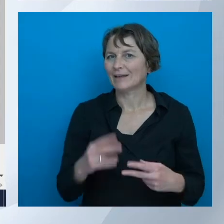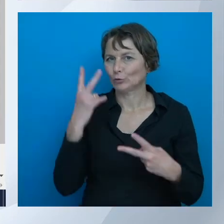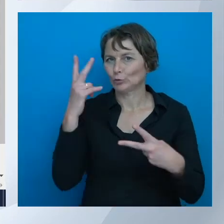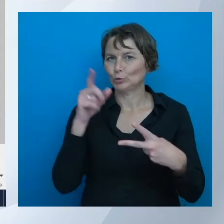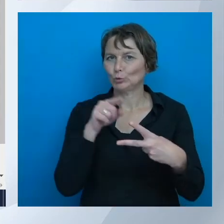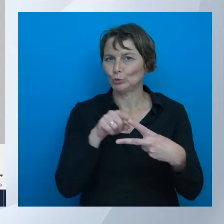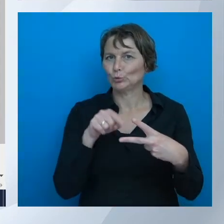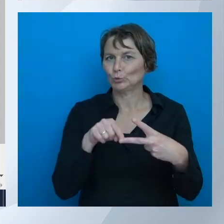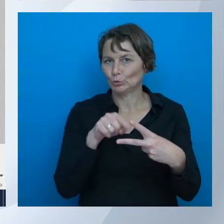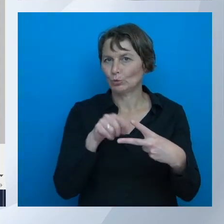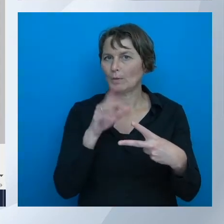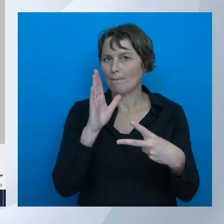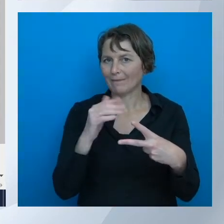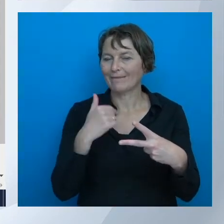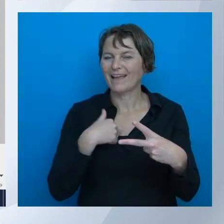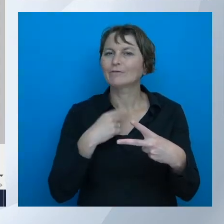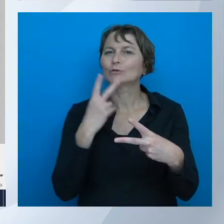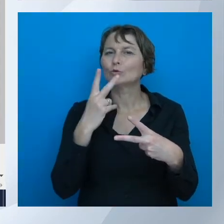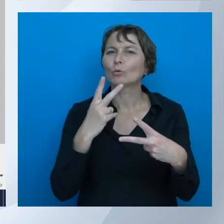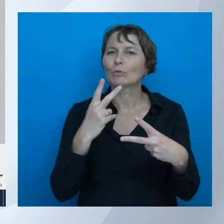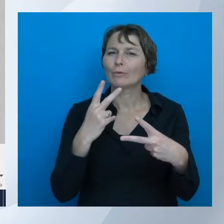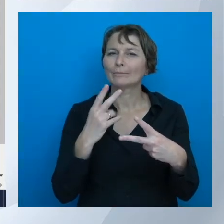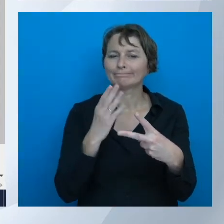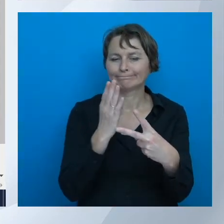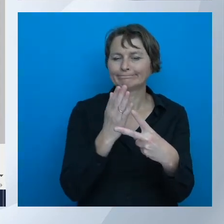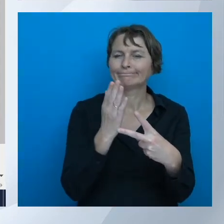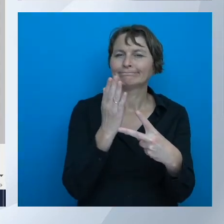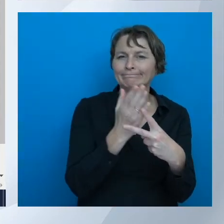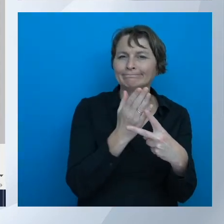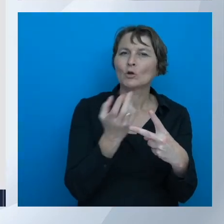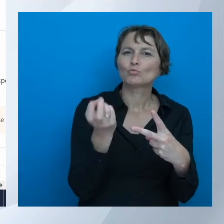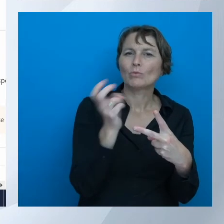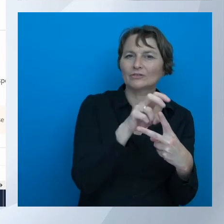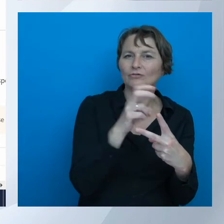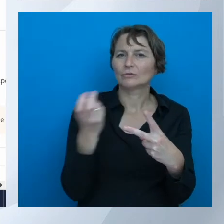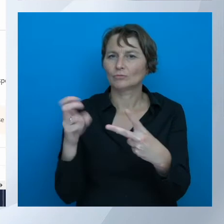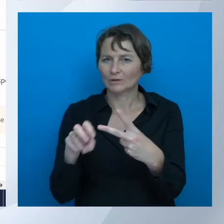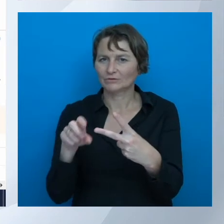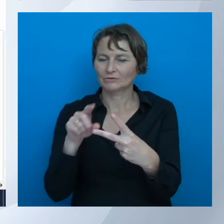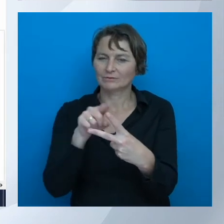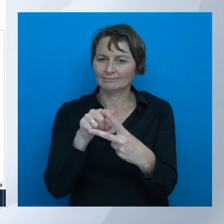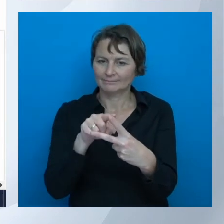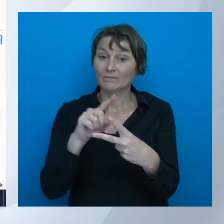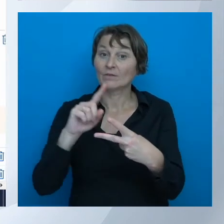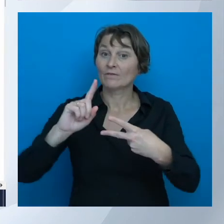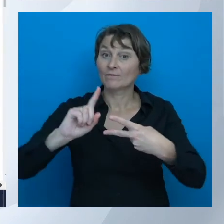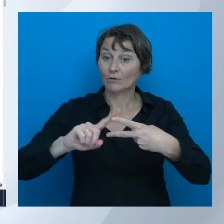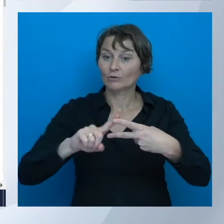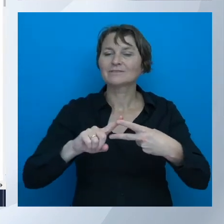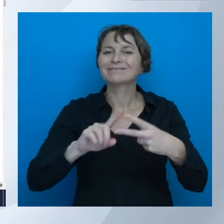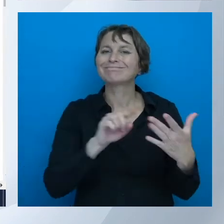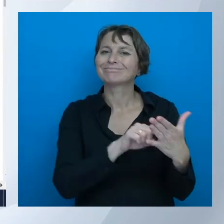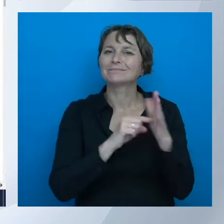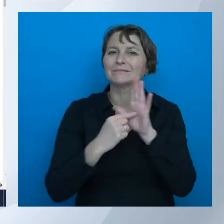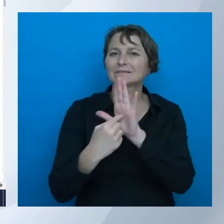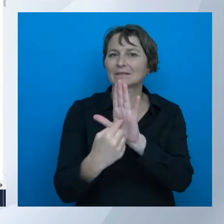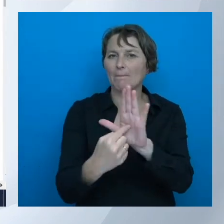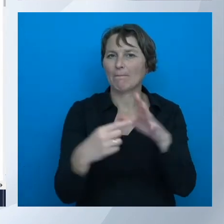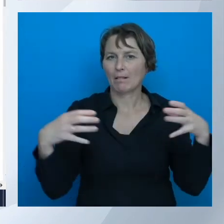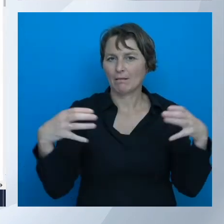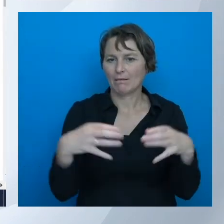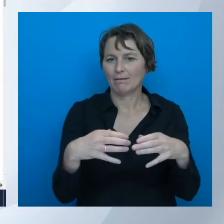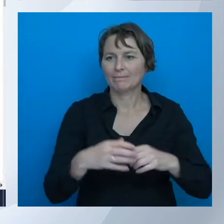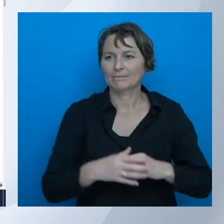2 Active Directory application registrations. The first one is your sample. So here I do have a React